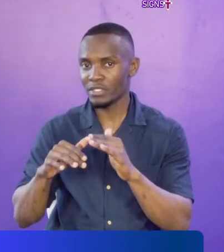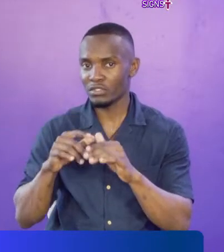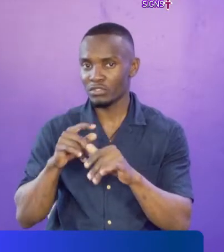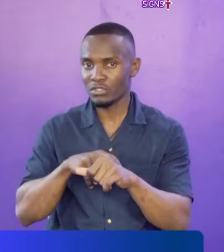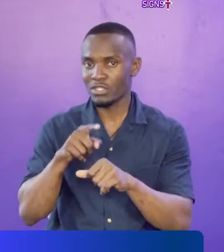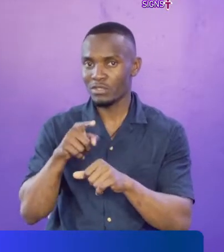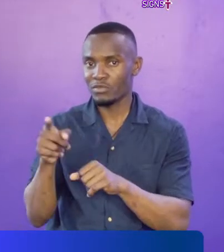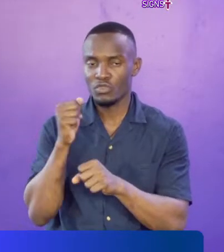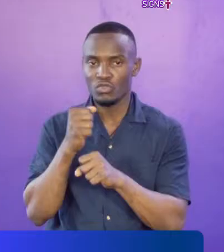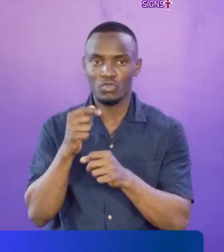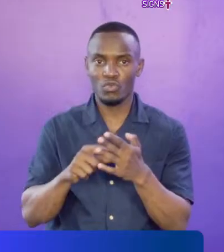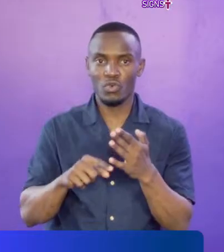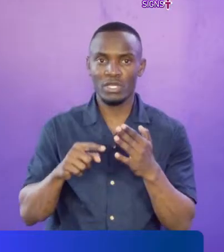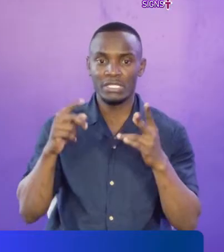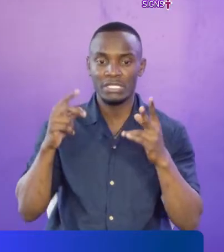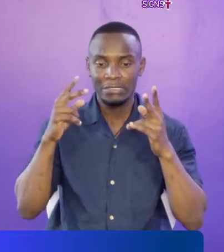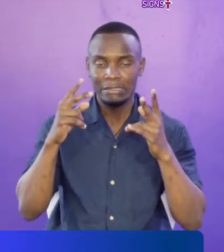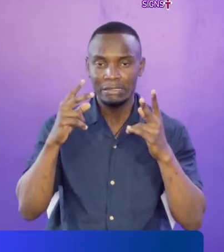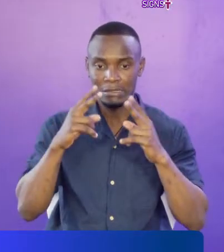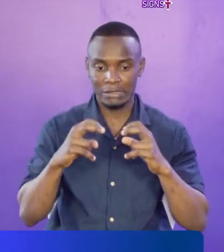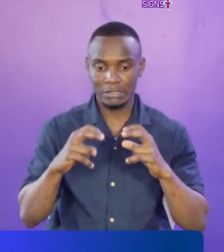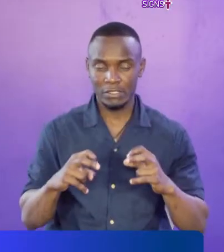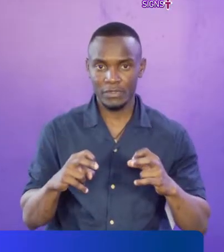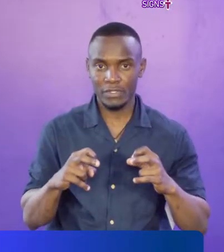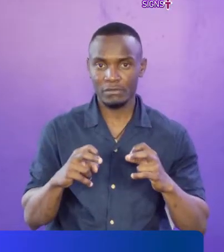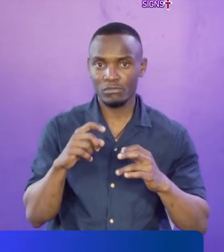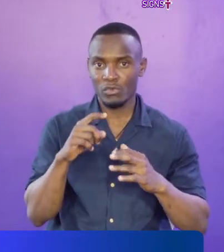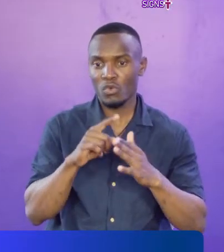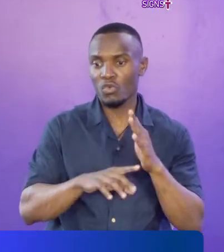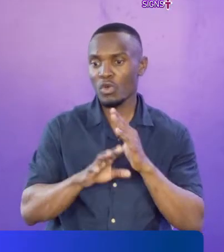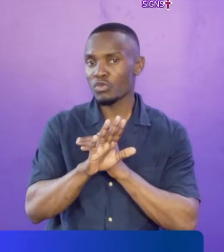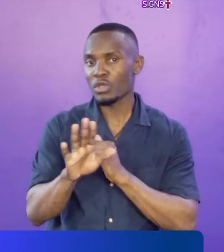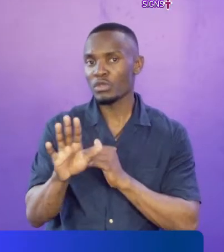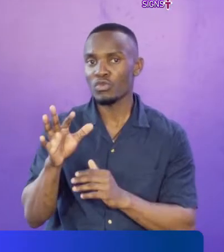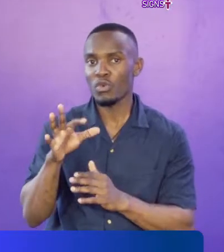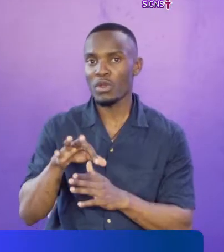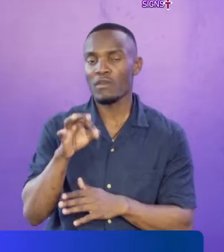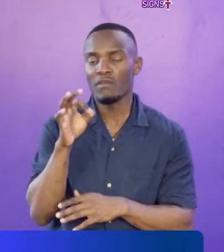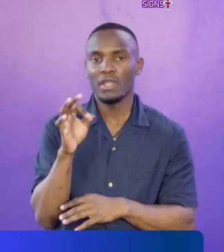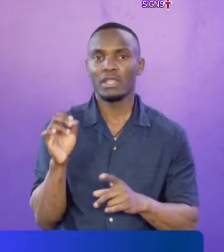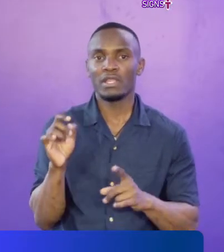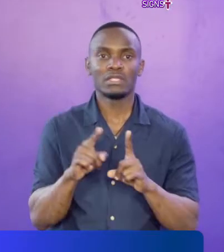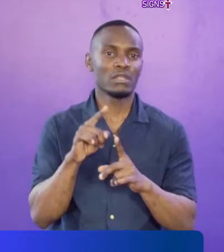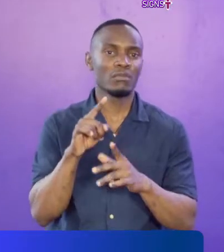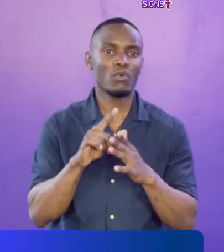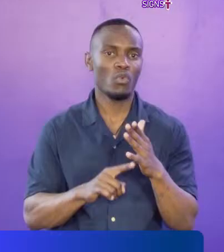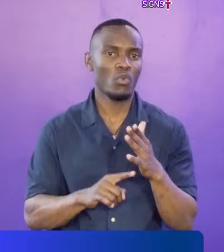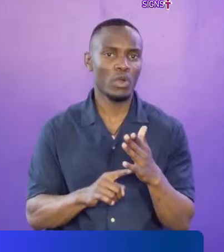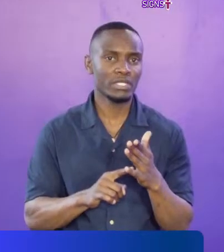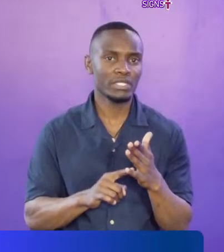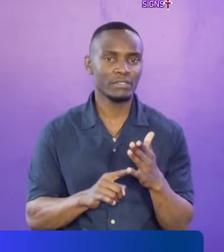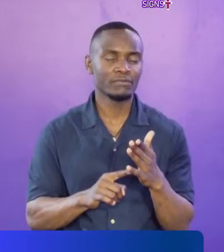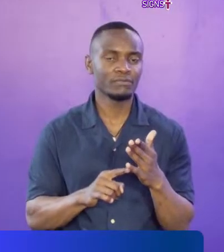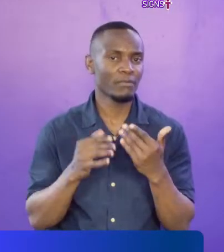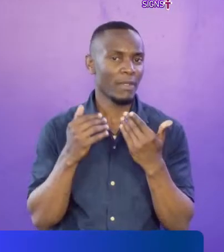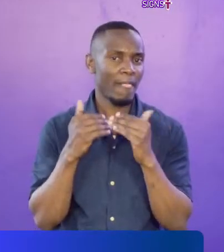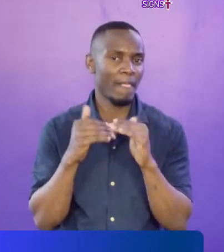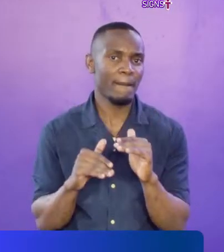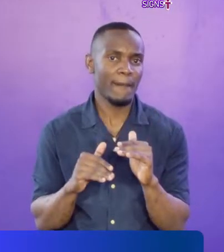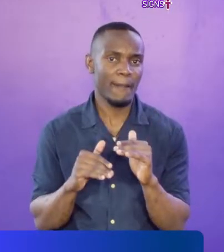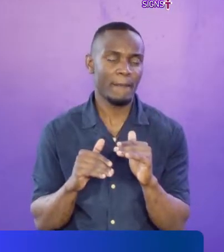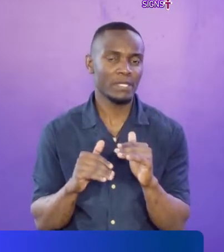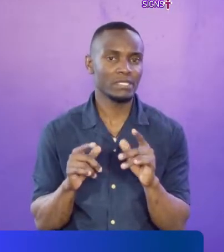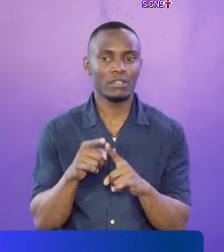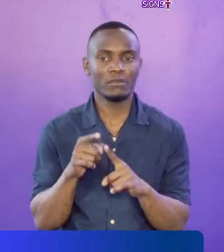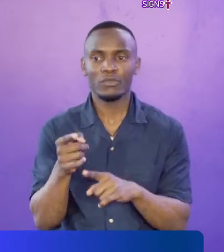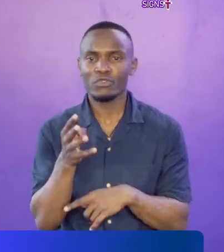surveys? What were some of the findings of these surveys? What were the pinpoints? What really is limiting? Of course, you've spoken about